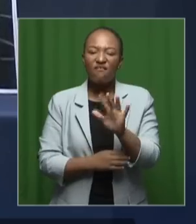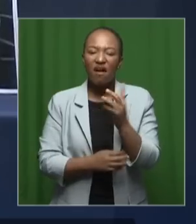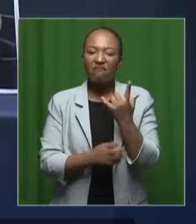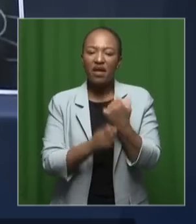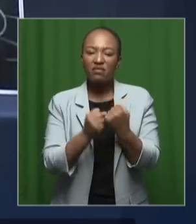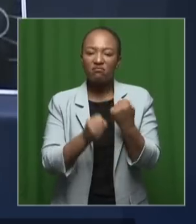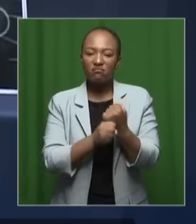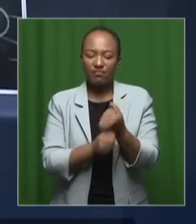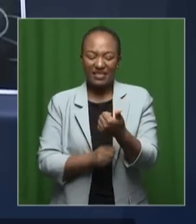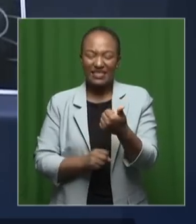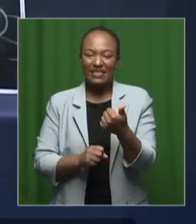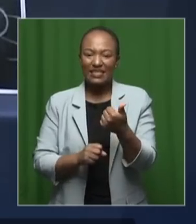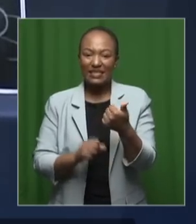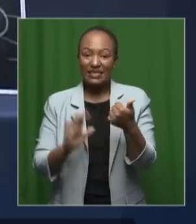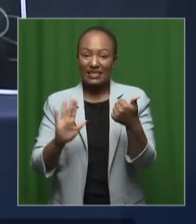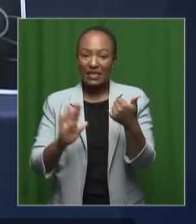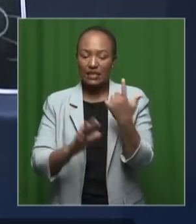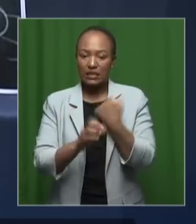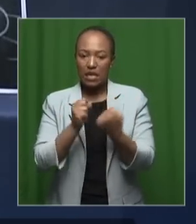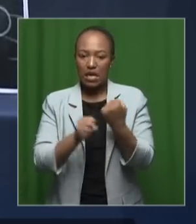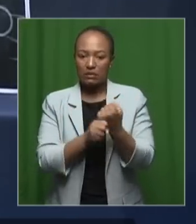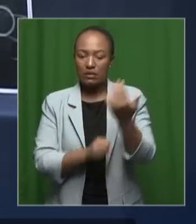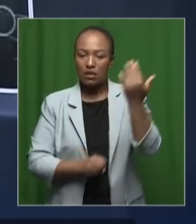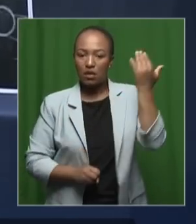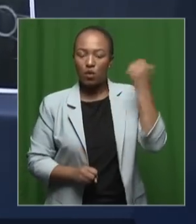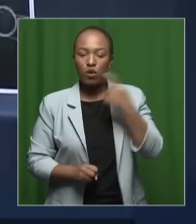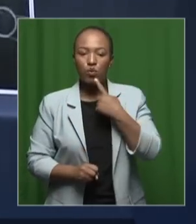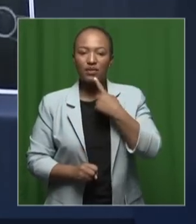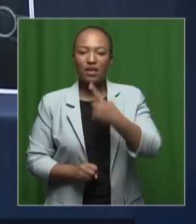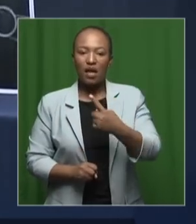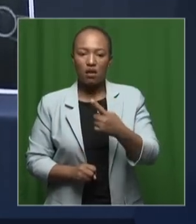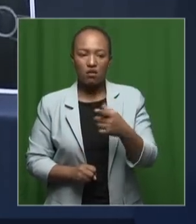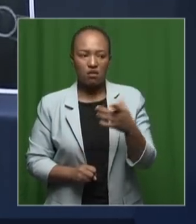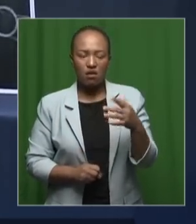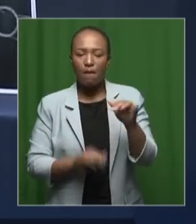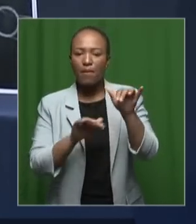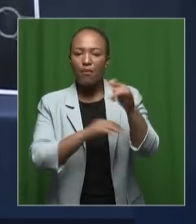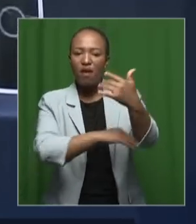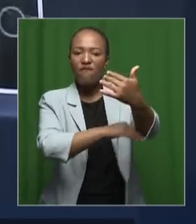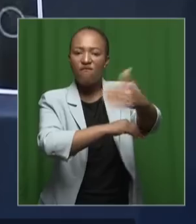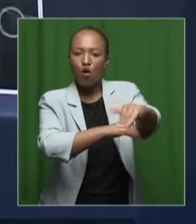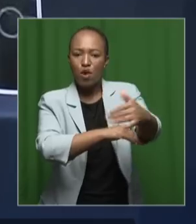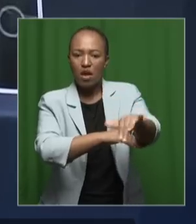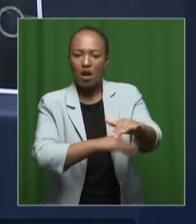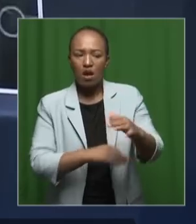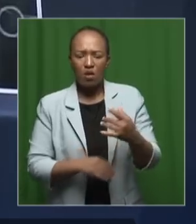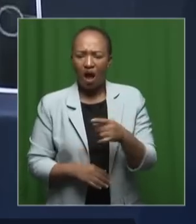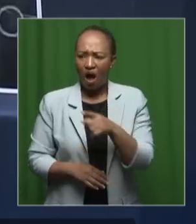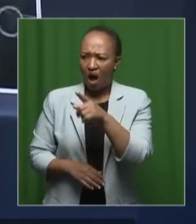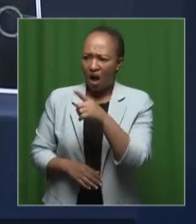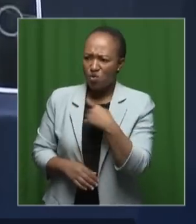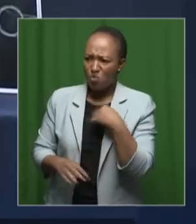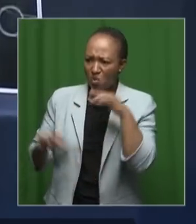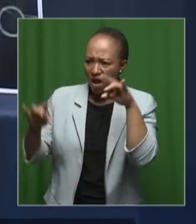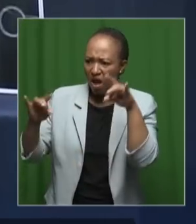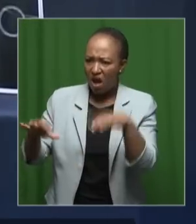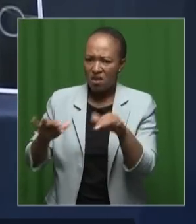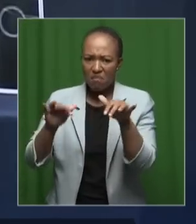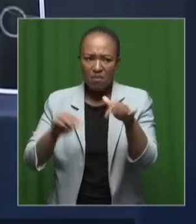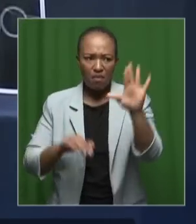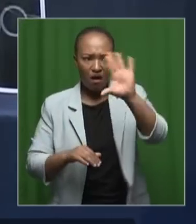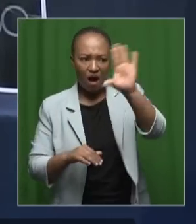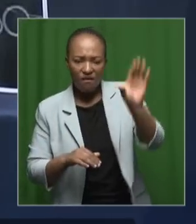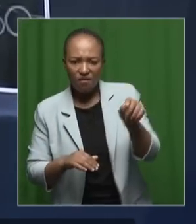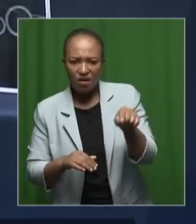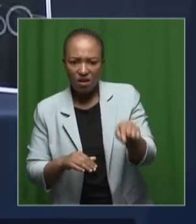about immigration, you were labeled xenophobic. And I think we must also thank the president of ActionSA